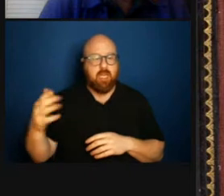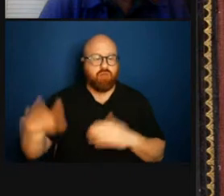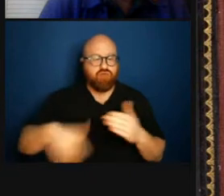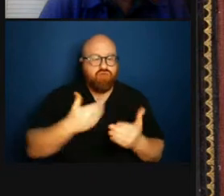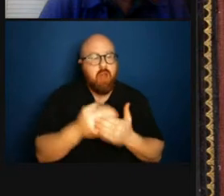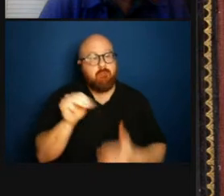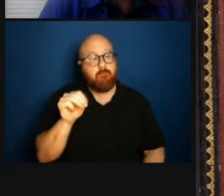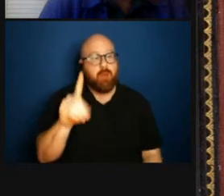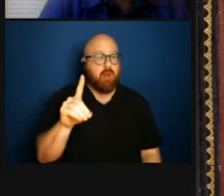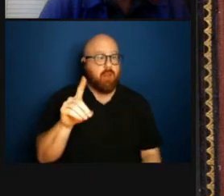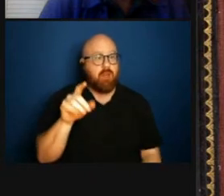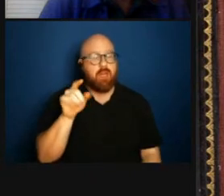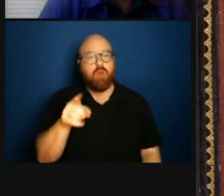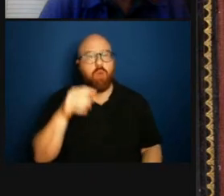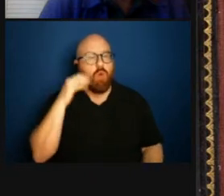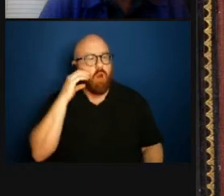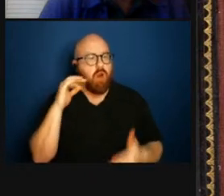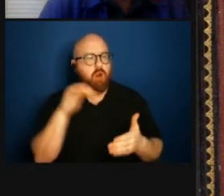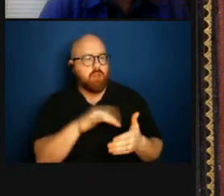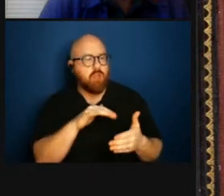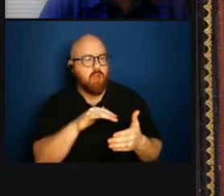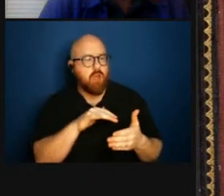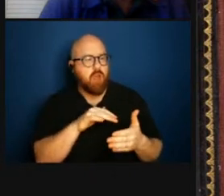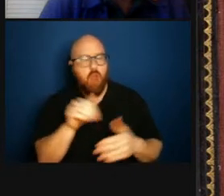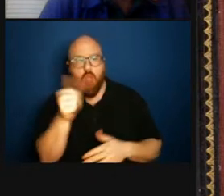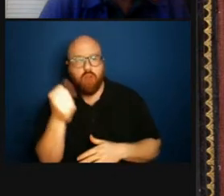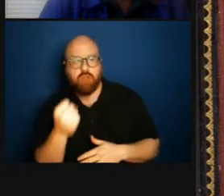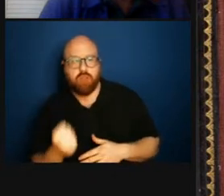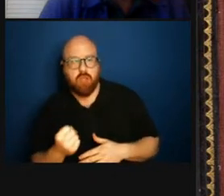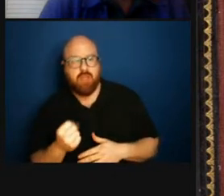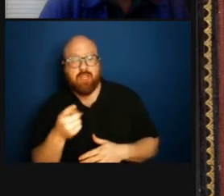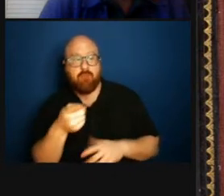in 1829, and he immediately got into trouble.